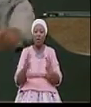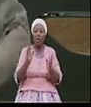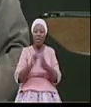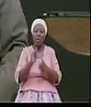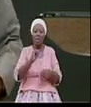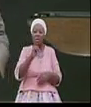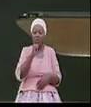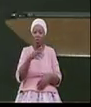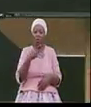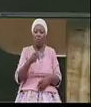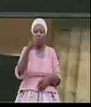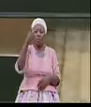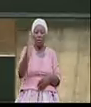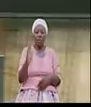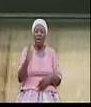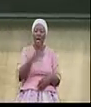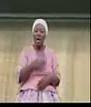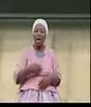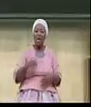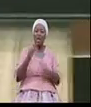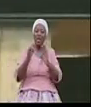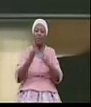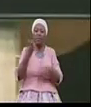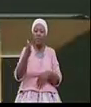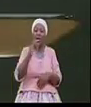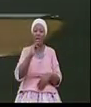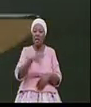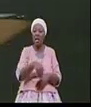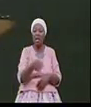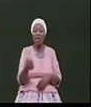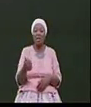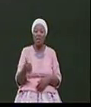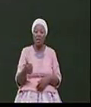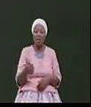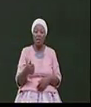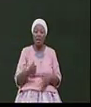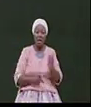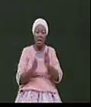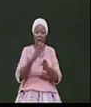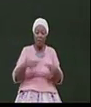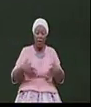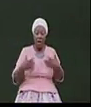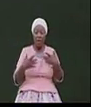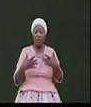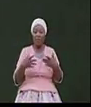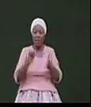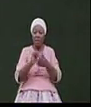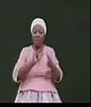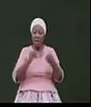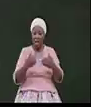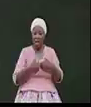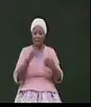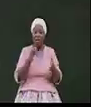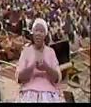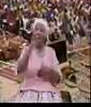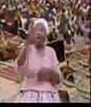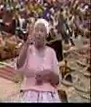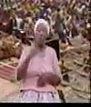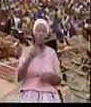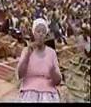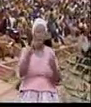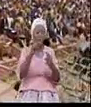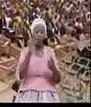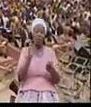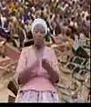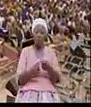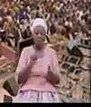not of God. And if there's any manner I have that God points out,